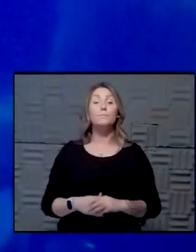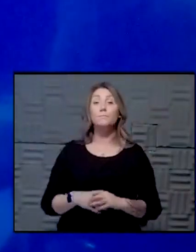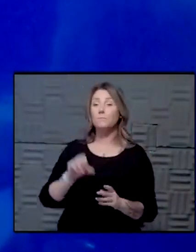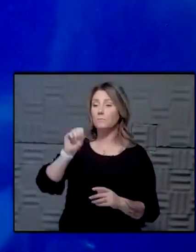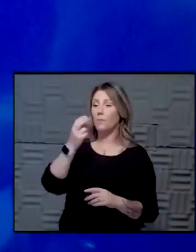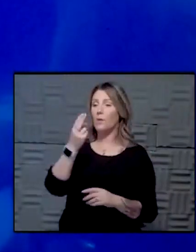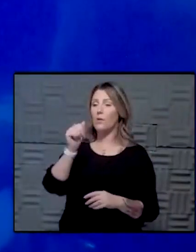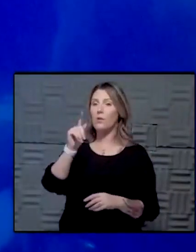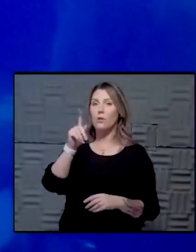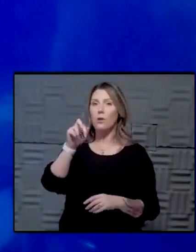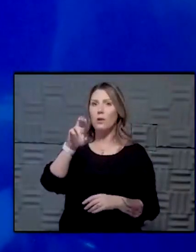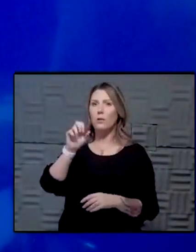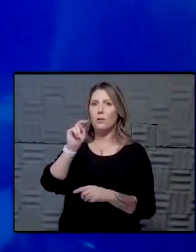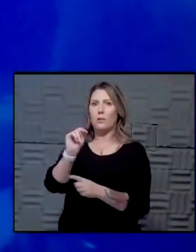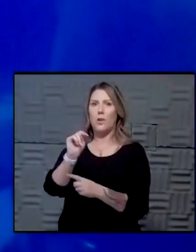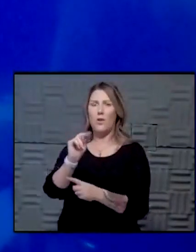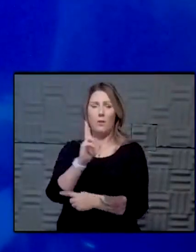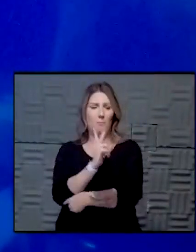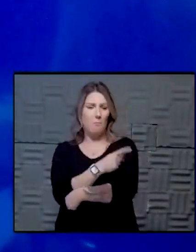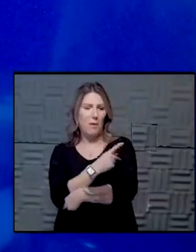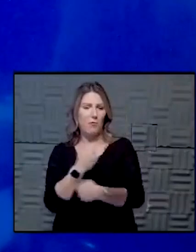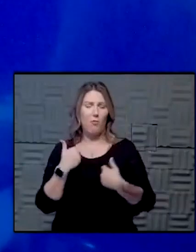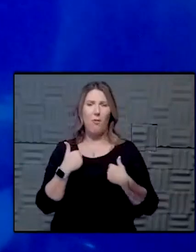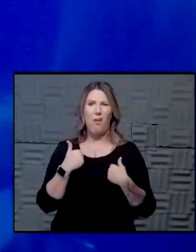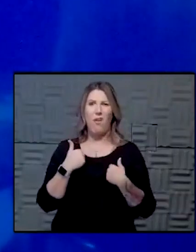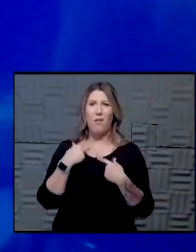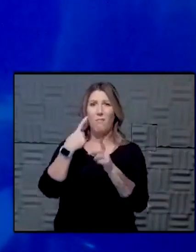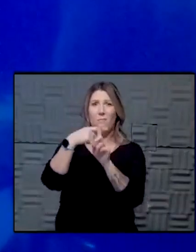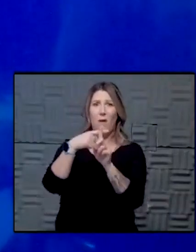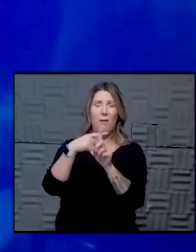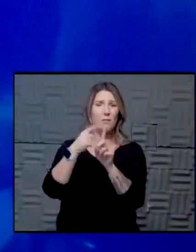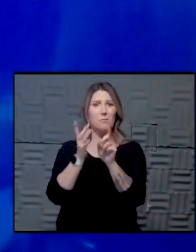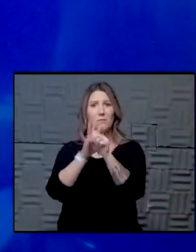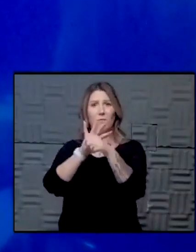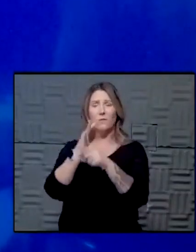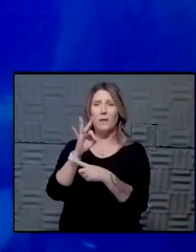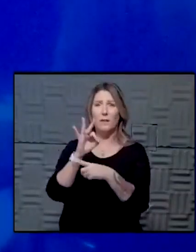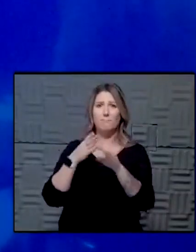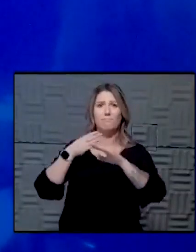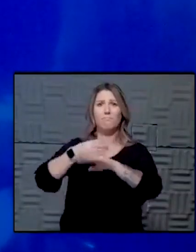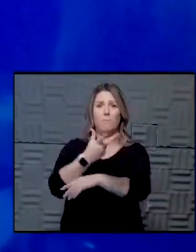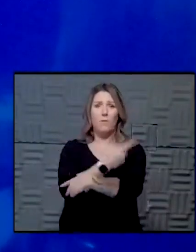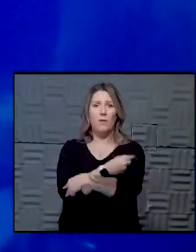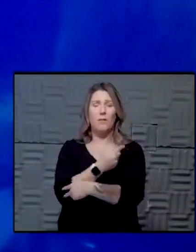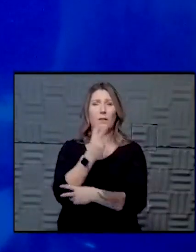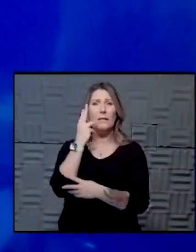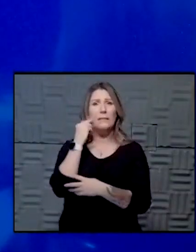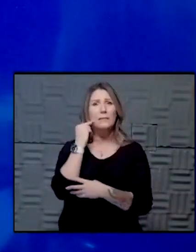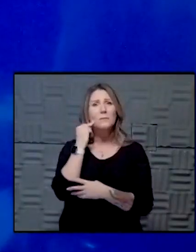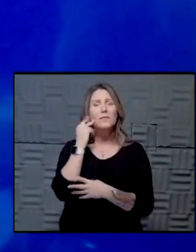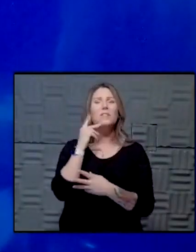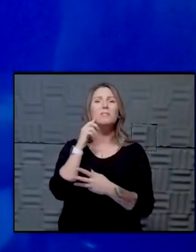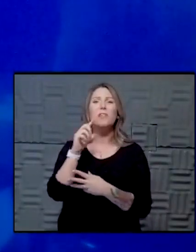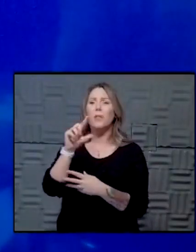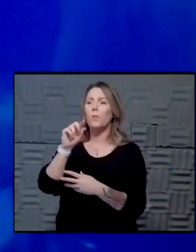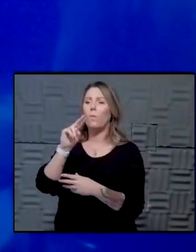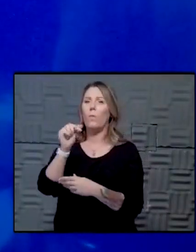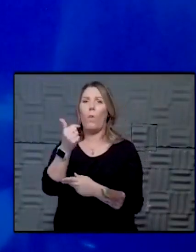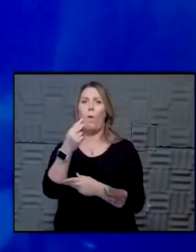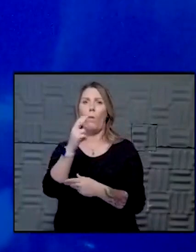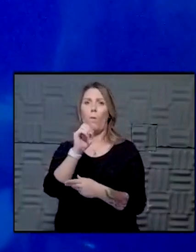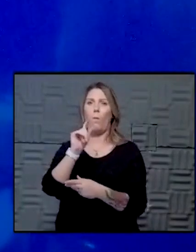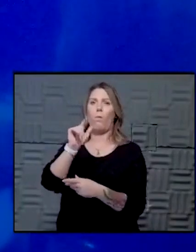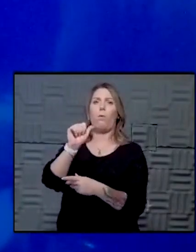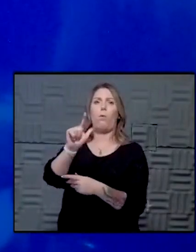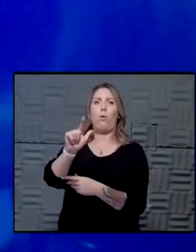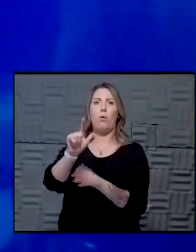Sharon wants to know, are patients who do test positive for COVID-19 post-vaccination experiencing long-haul symptoms even though they weren't